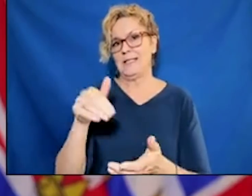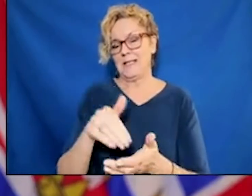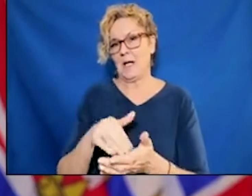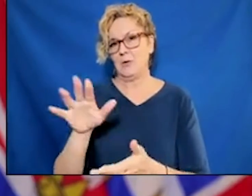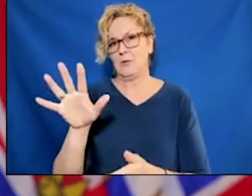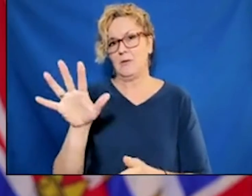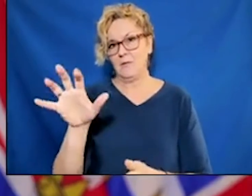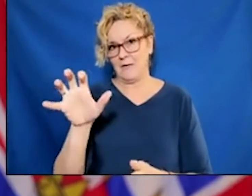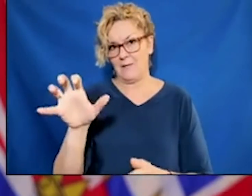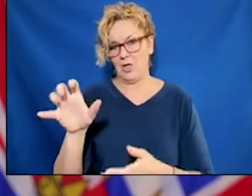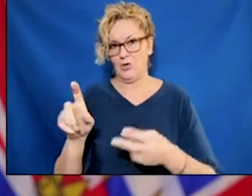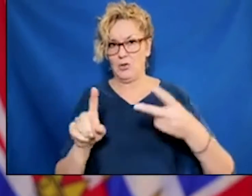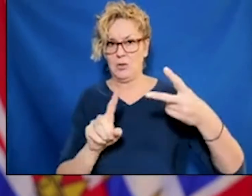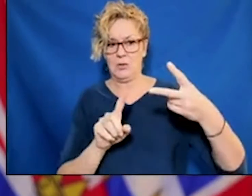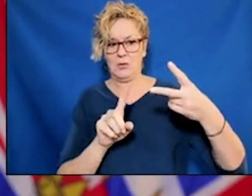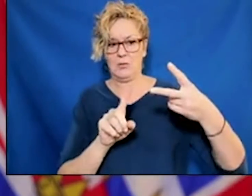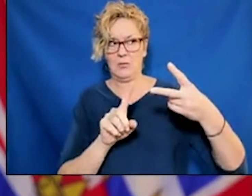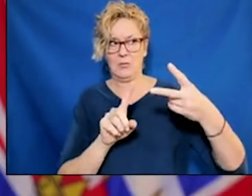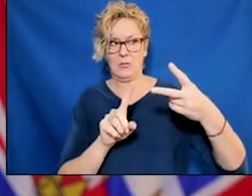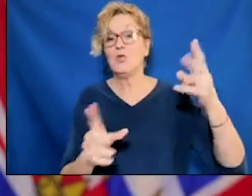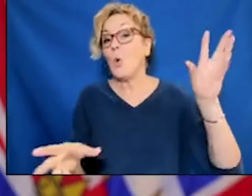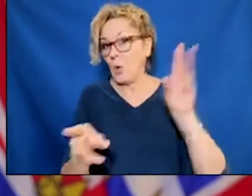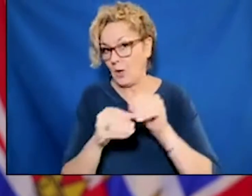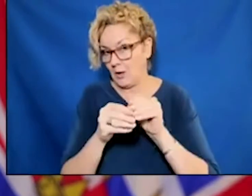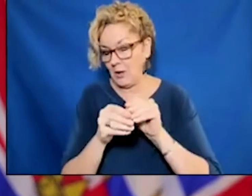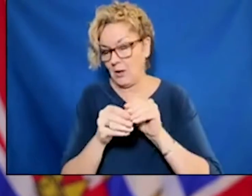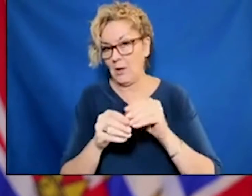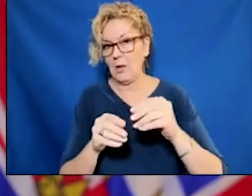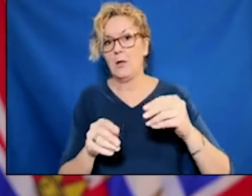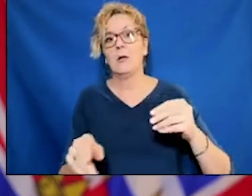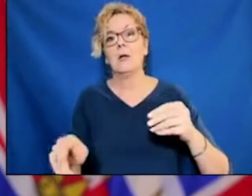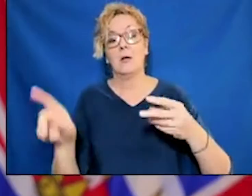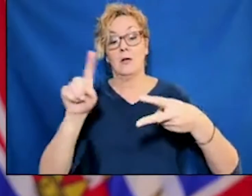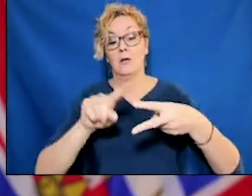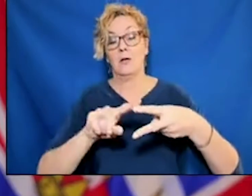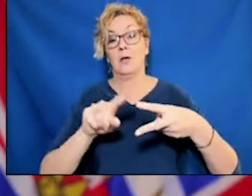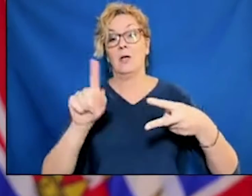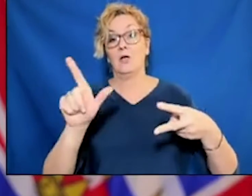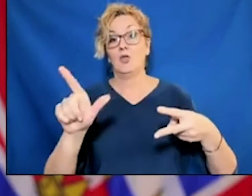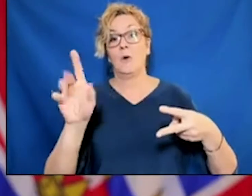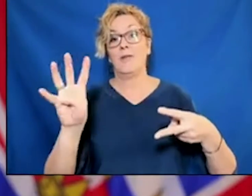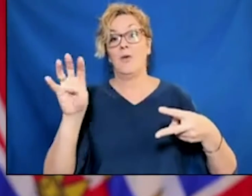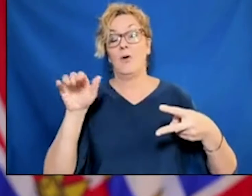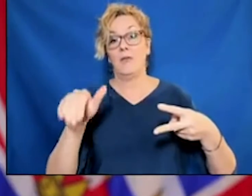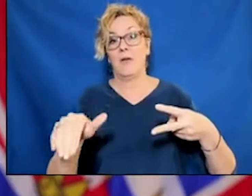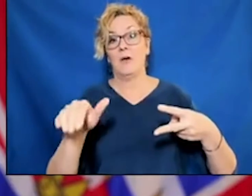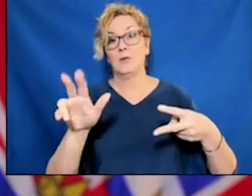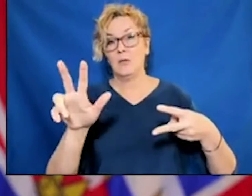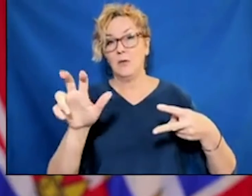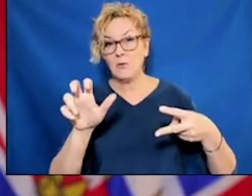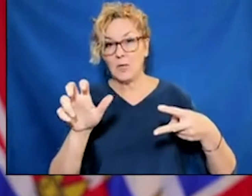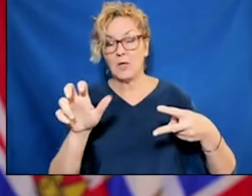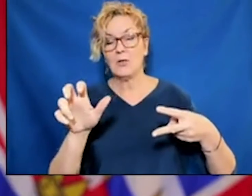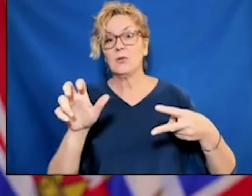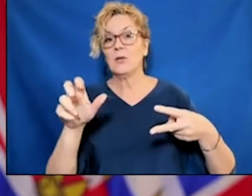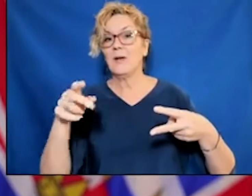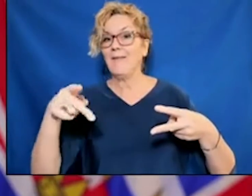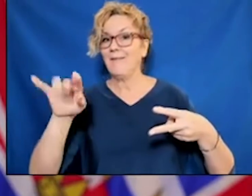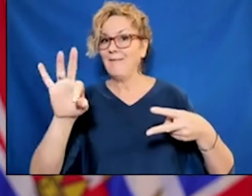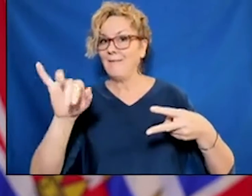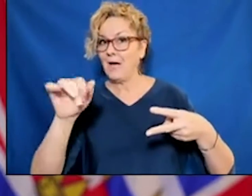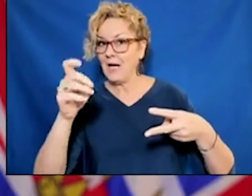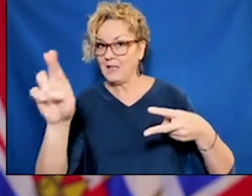26,775 doses of Pfizer vaccine, in total, including 24,375 doses of the